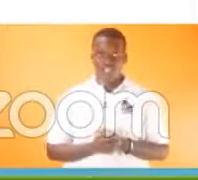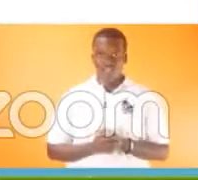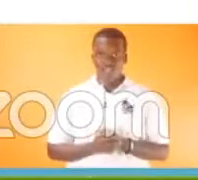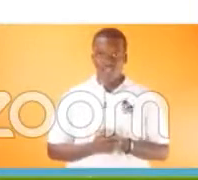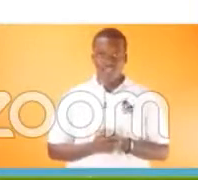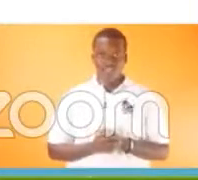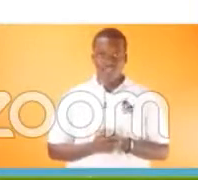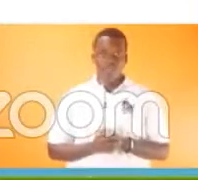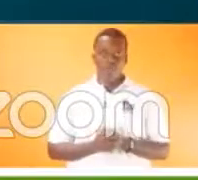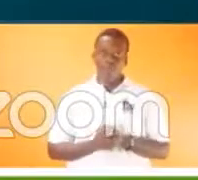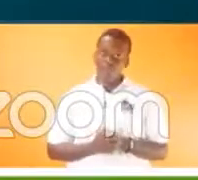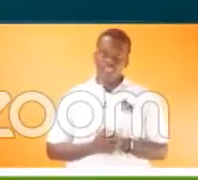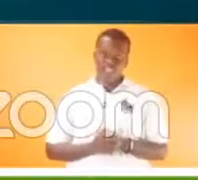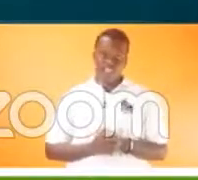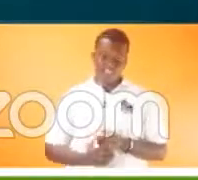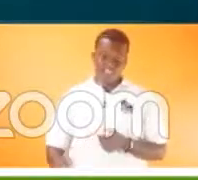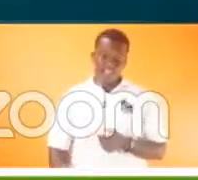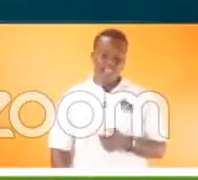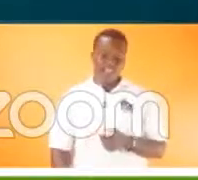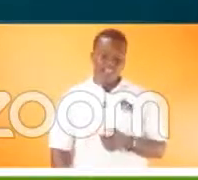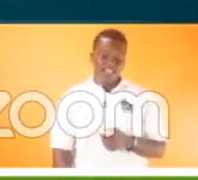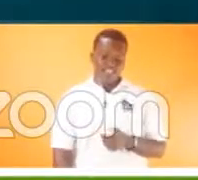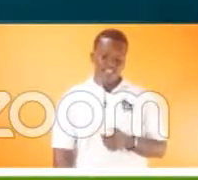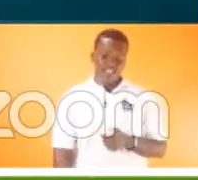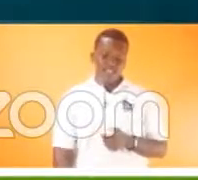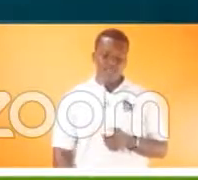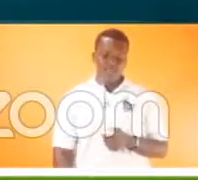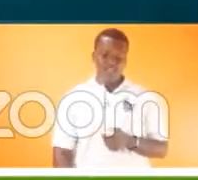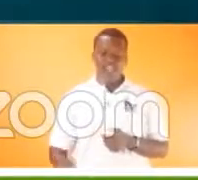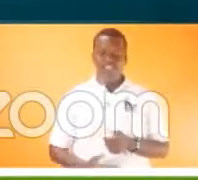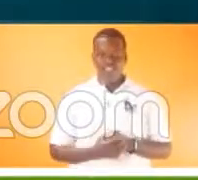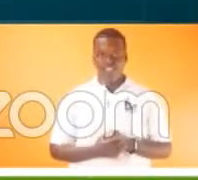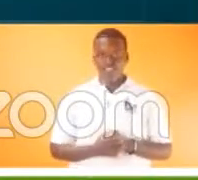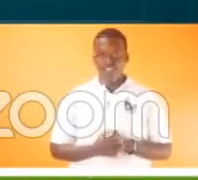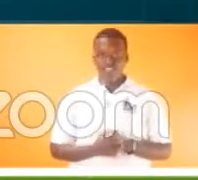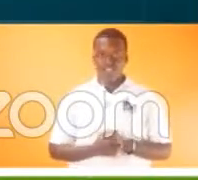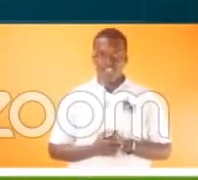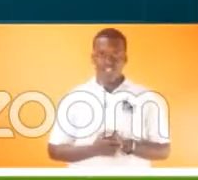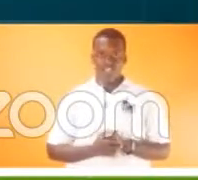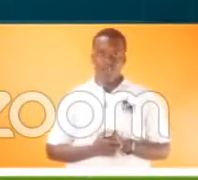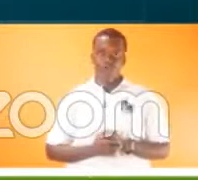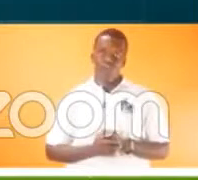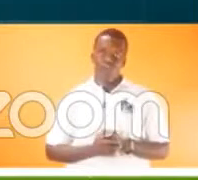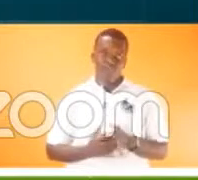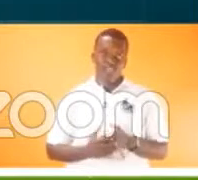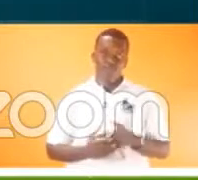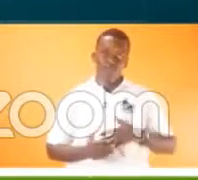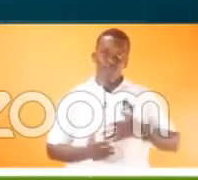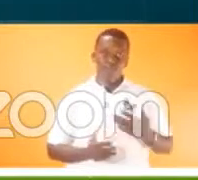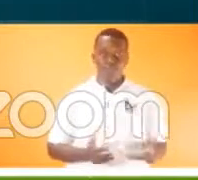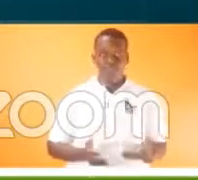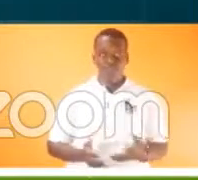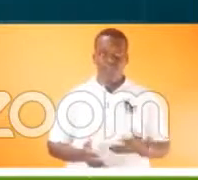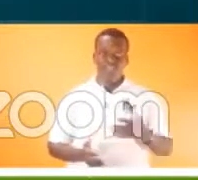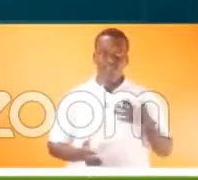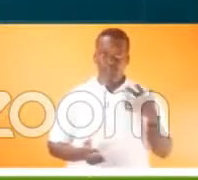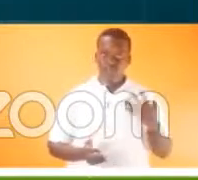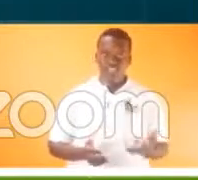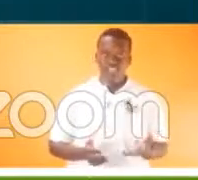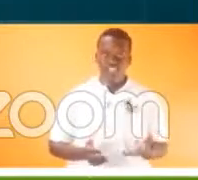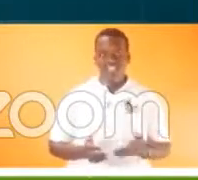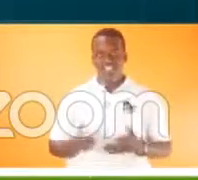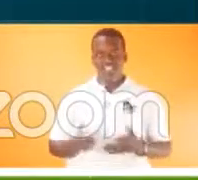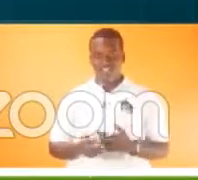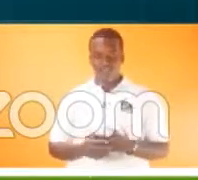and design. Once you invest in us, this is the team behind Kyaro Assistive Tech, with experts from different fields,